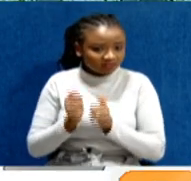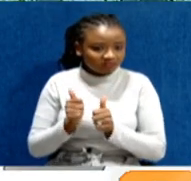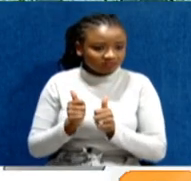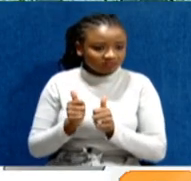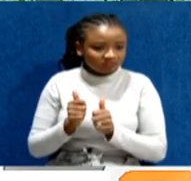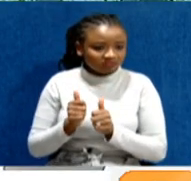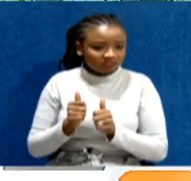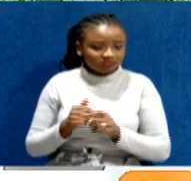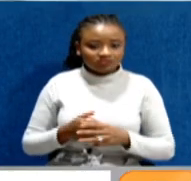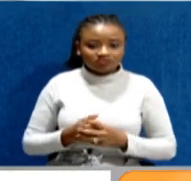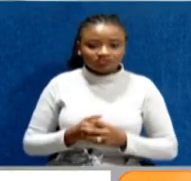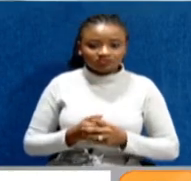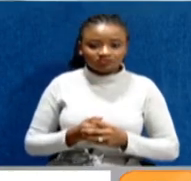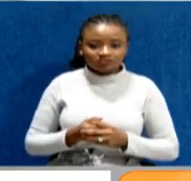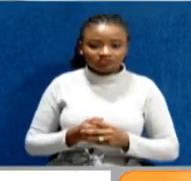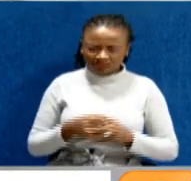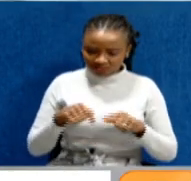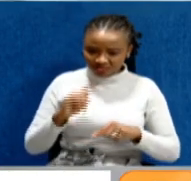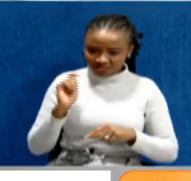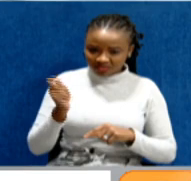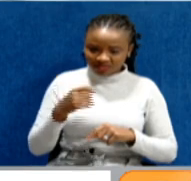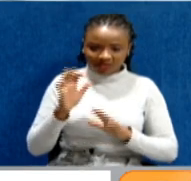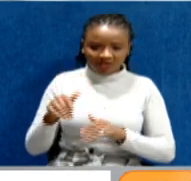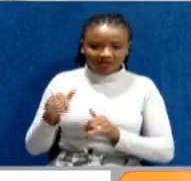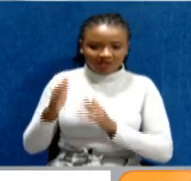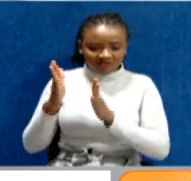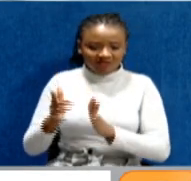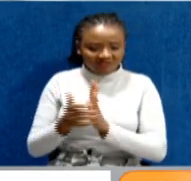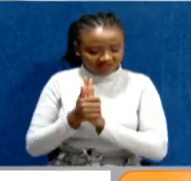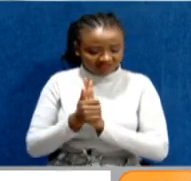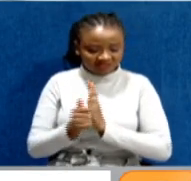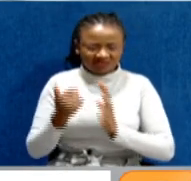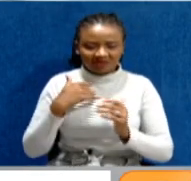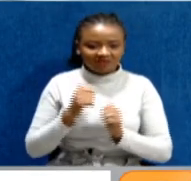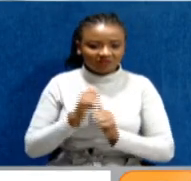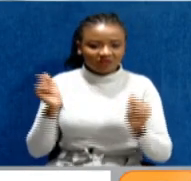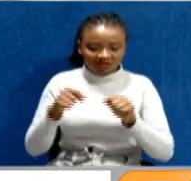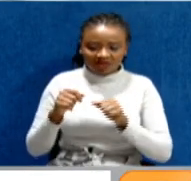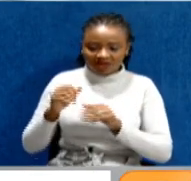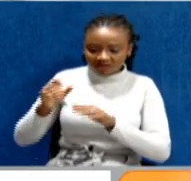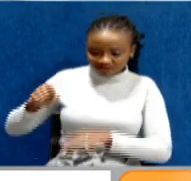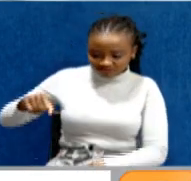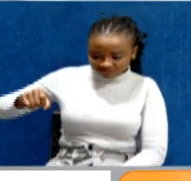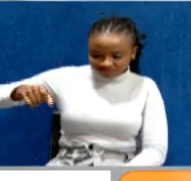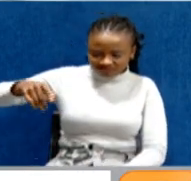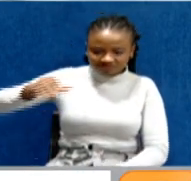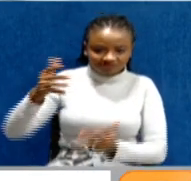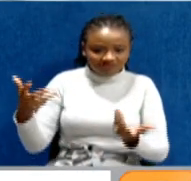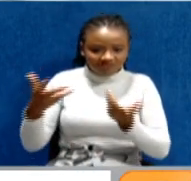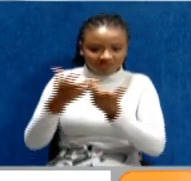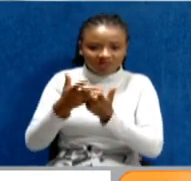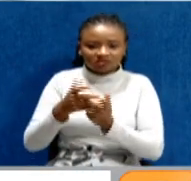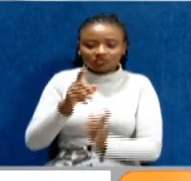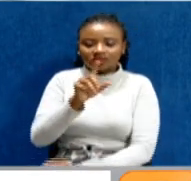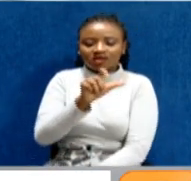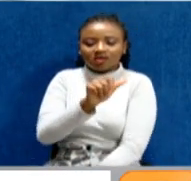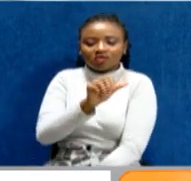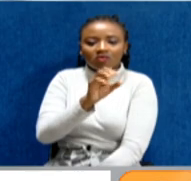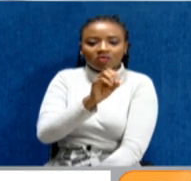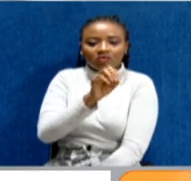Trevor, I would say that the farmers in Kenya have the capacity to practice organic agriculture, because organic agriculture is not